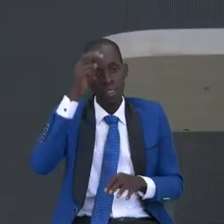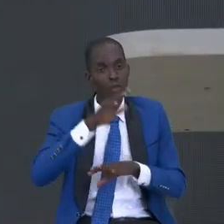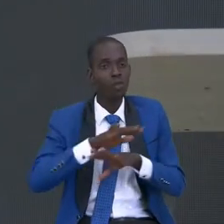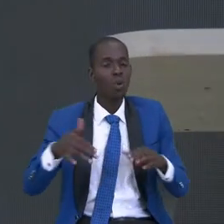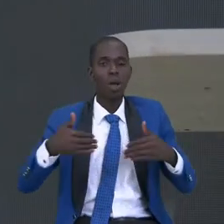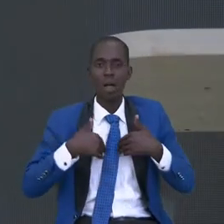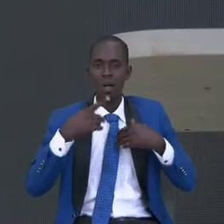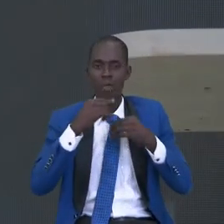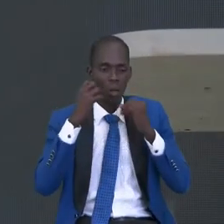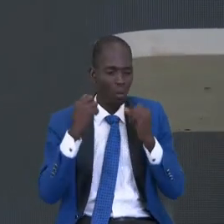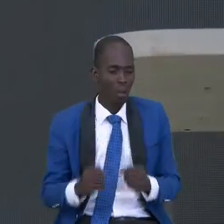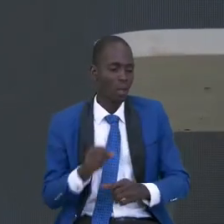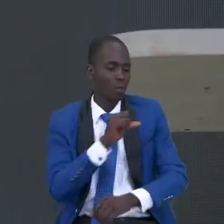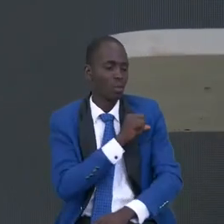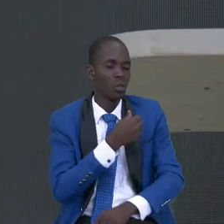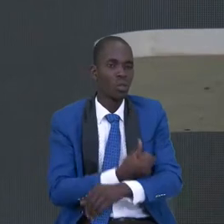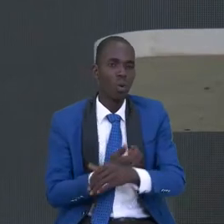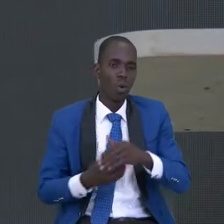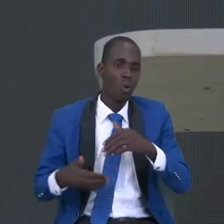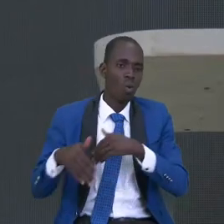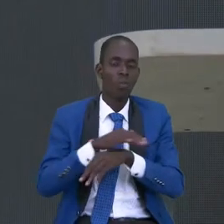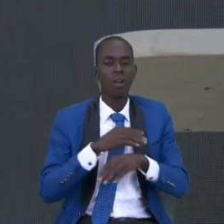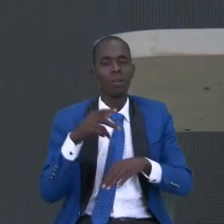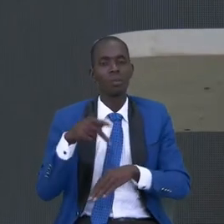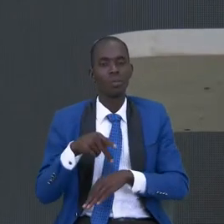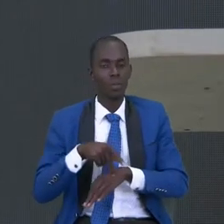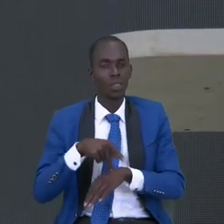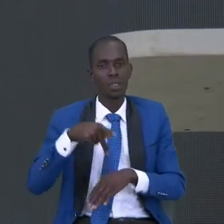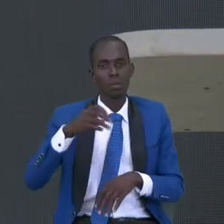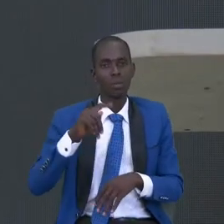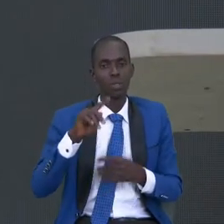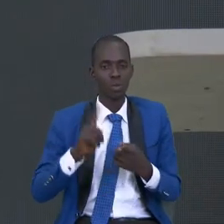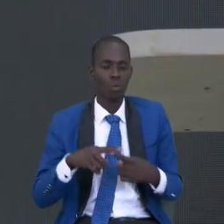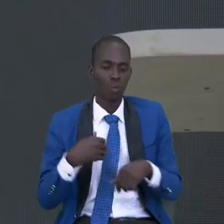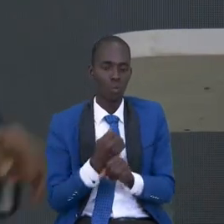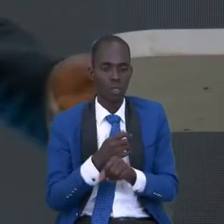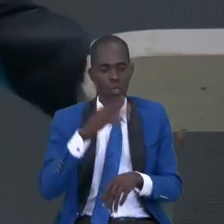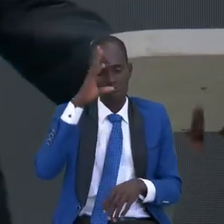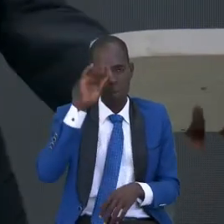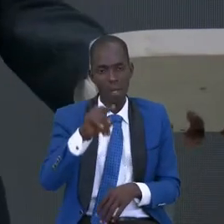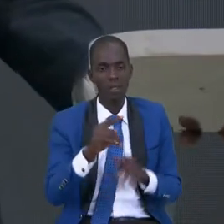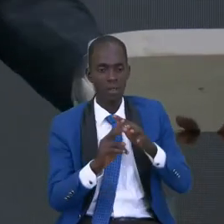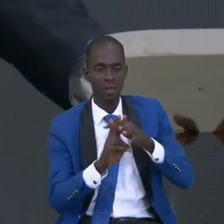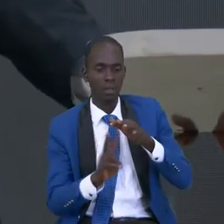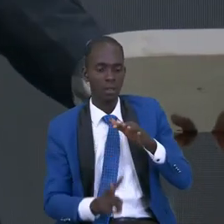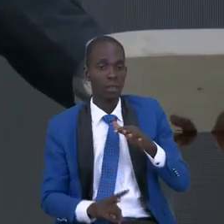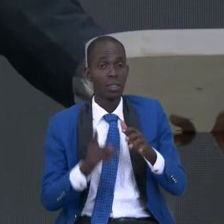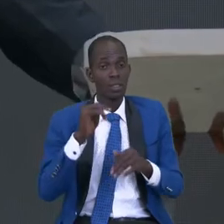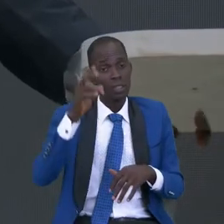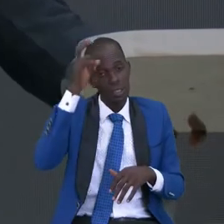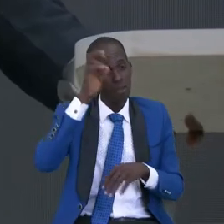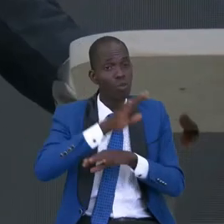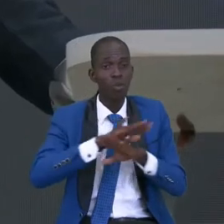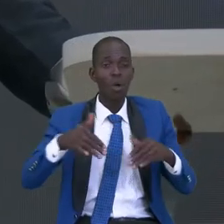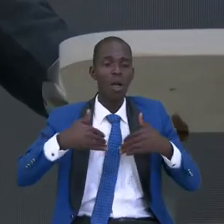the authority over Peter to make him sink. The devil doesn't